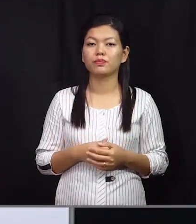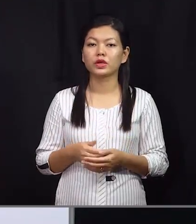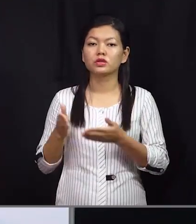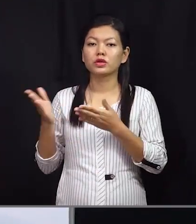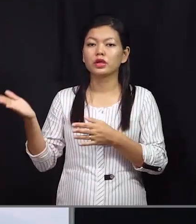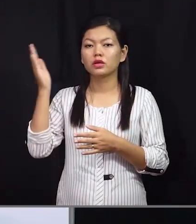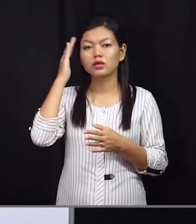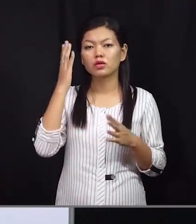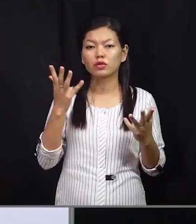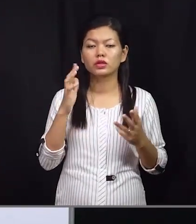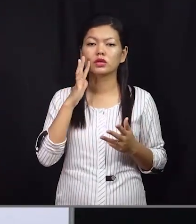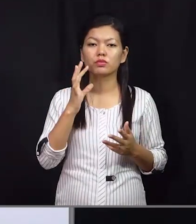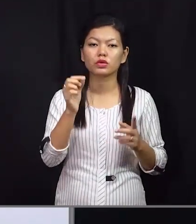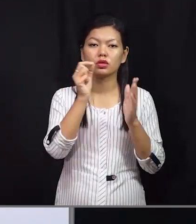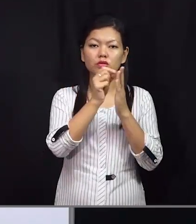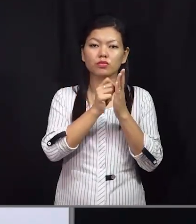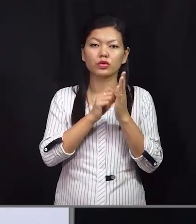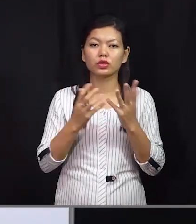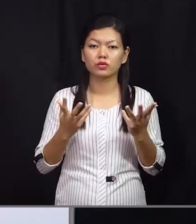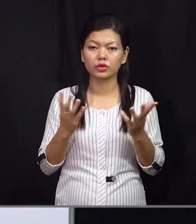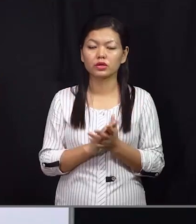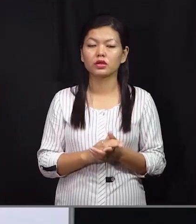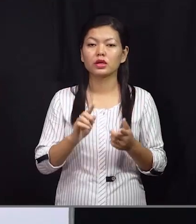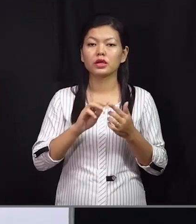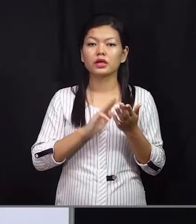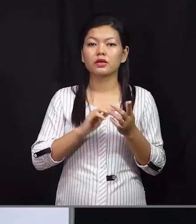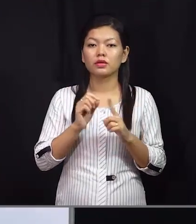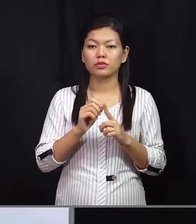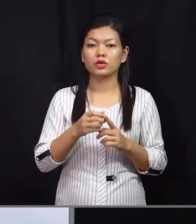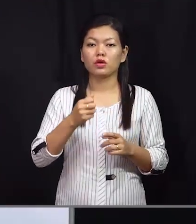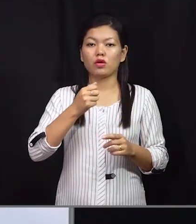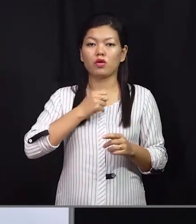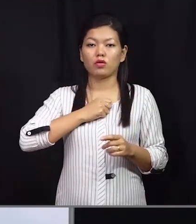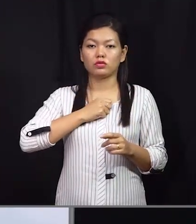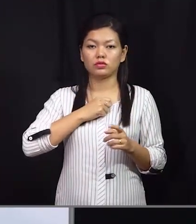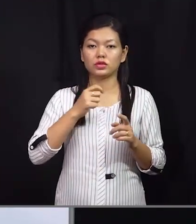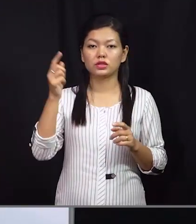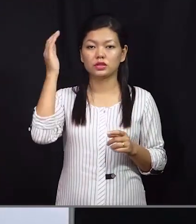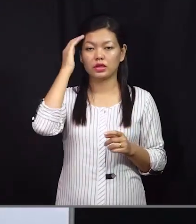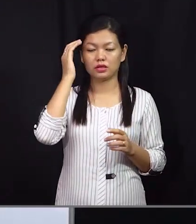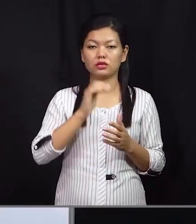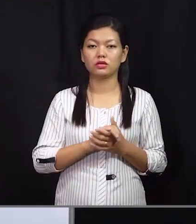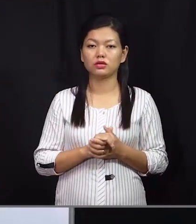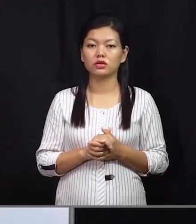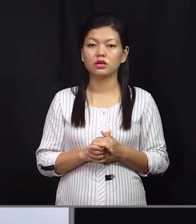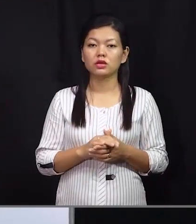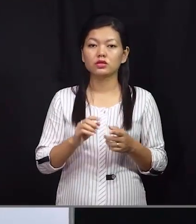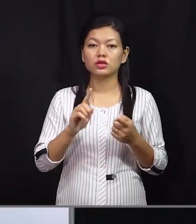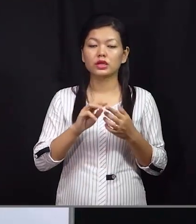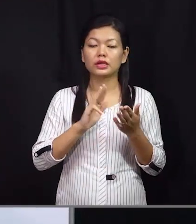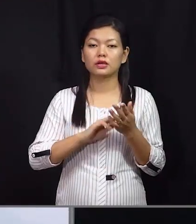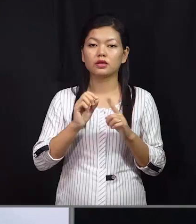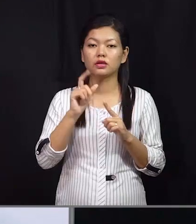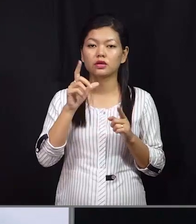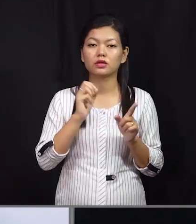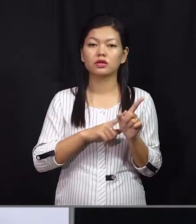that employer means the owner of the business, okay, and the employee means hired business or hired